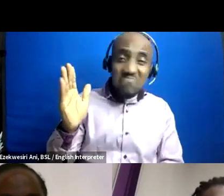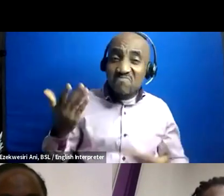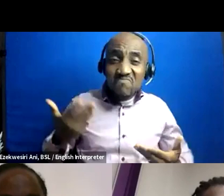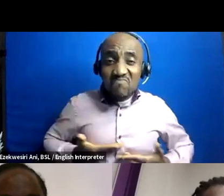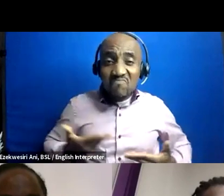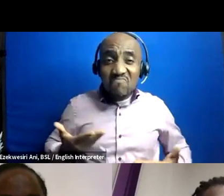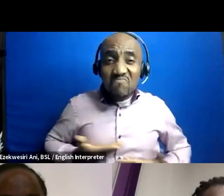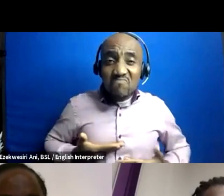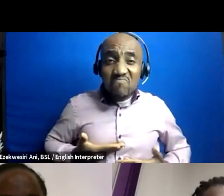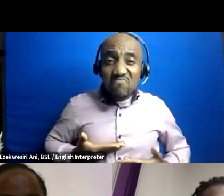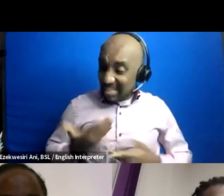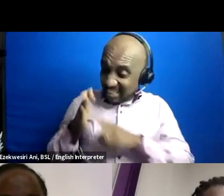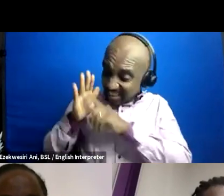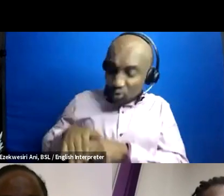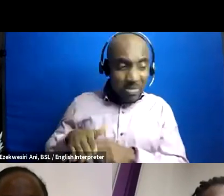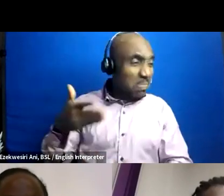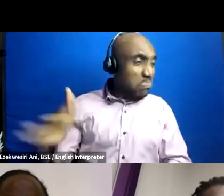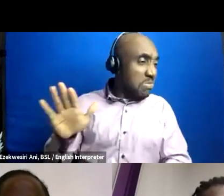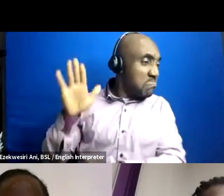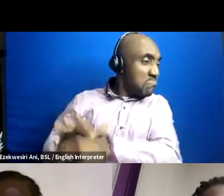sort of discriminatory way.